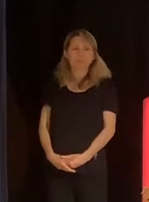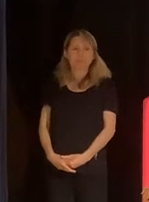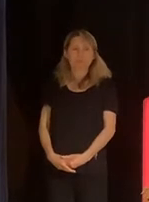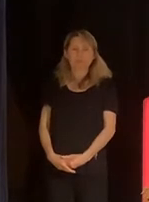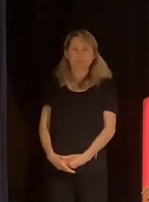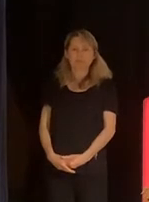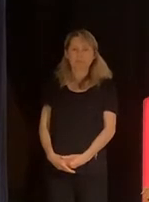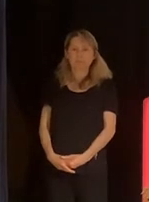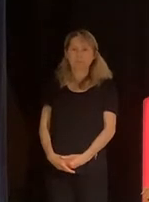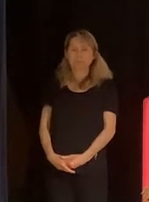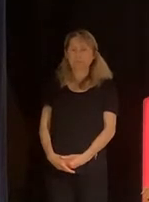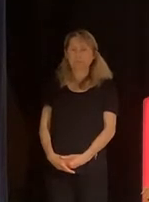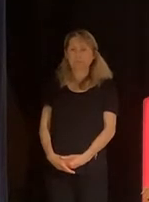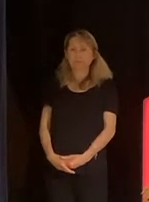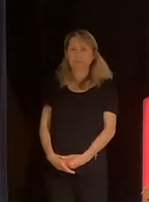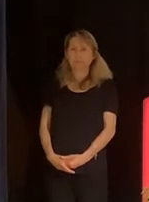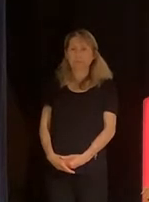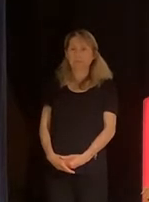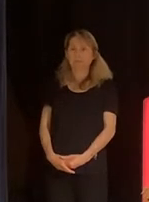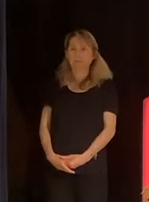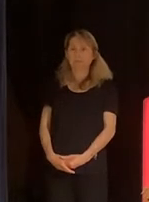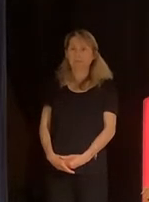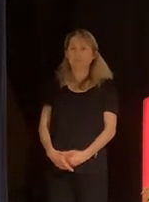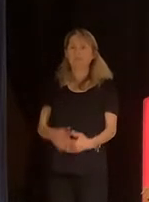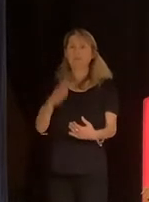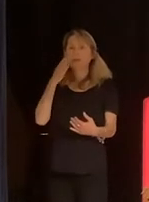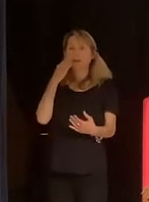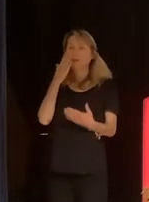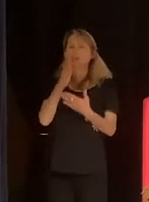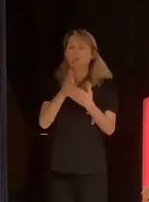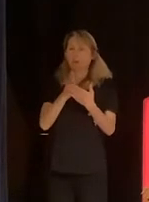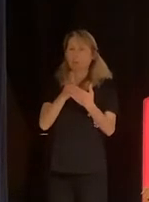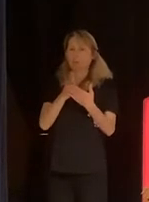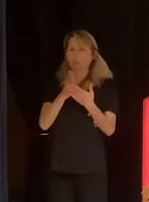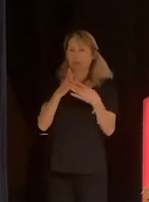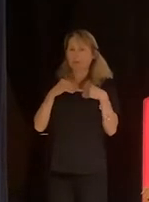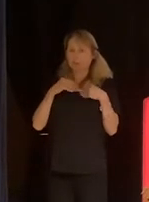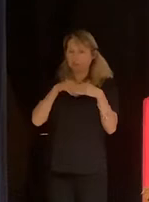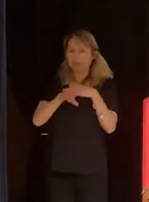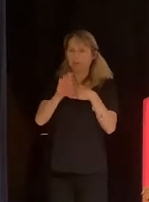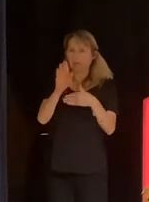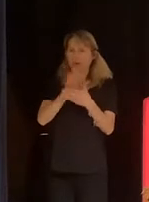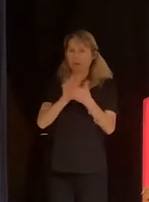I know that some of you have been admitted to community colleges.